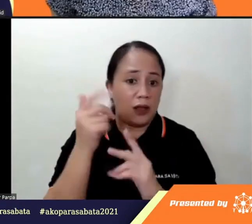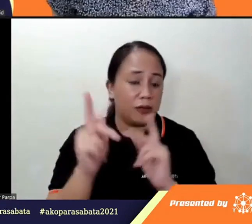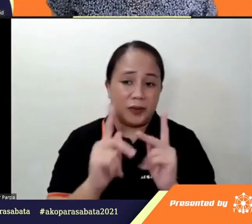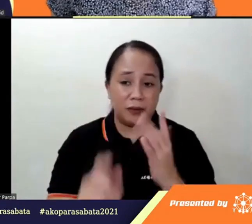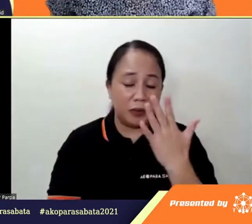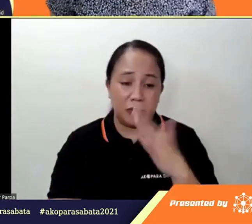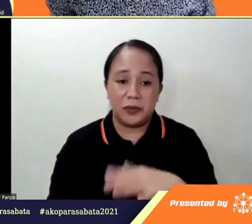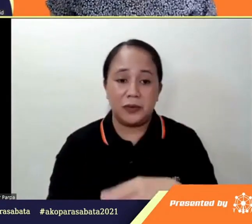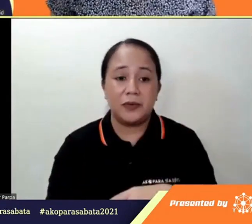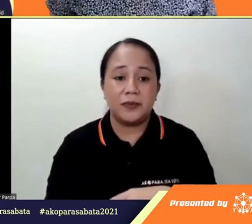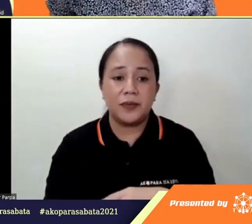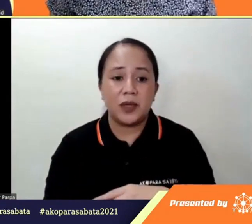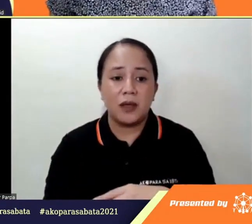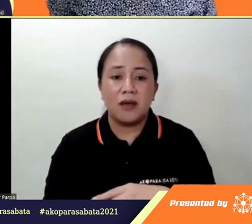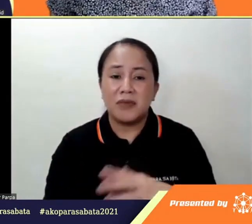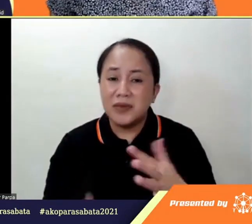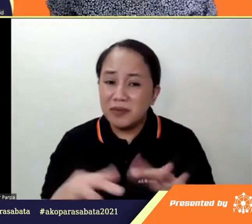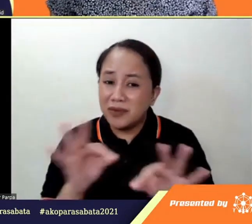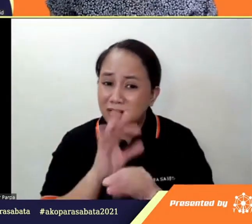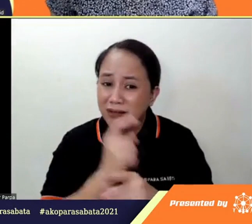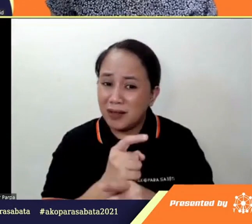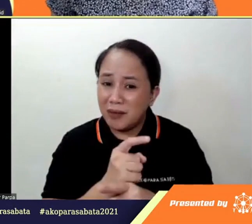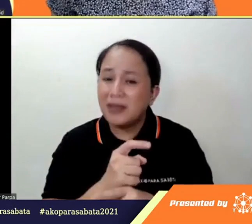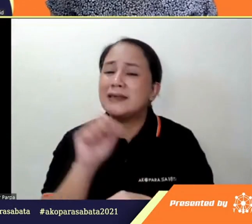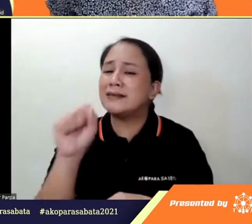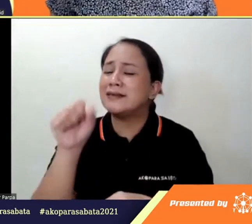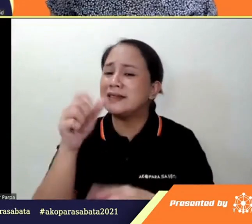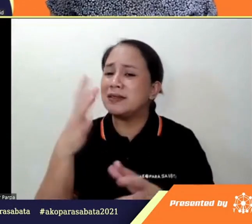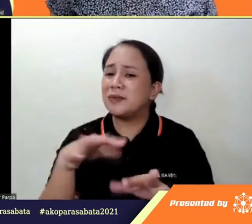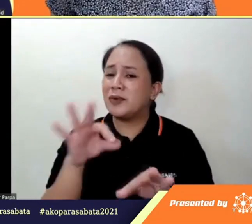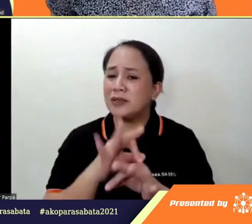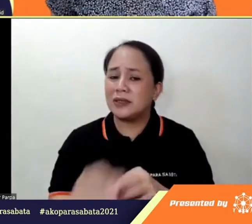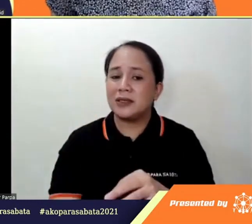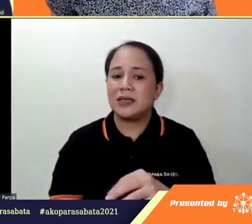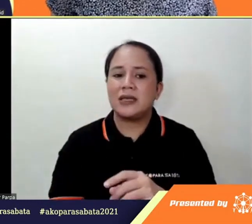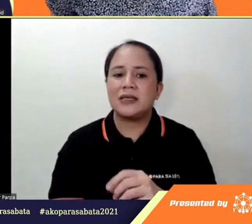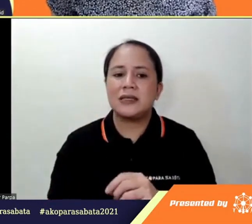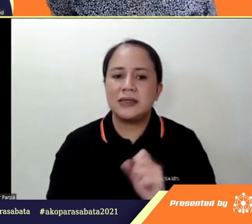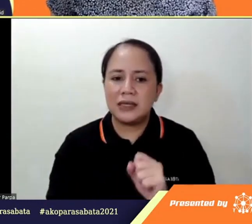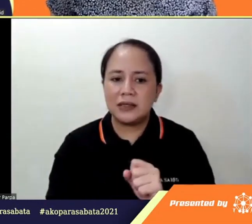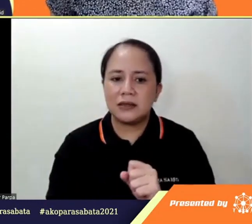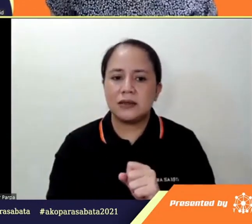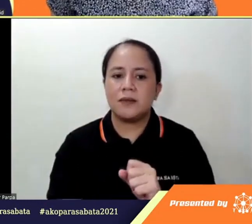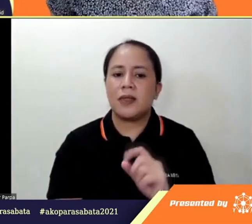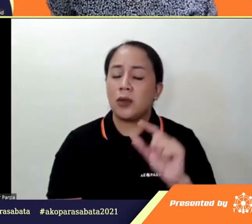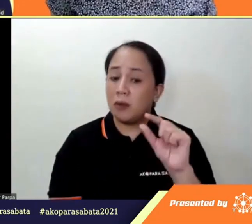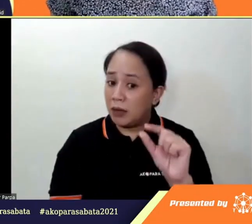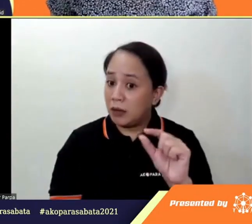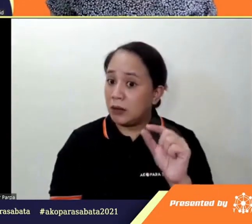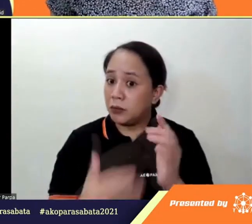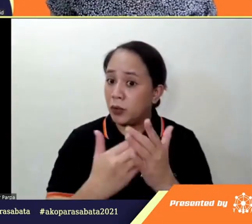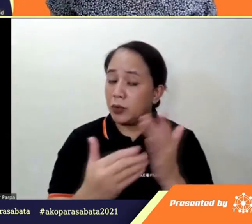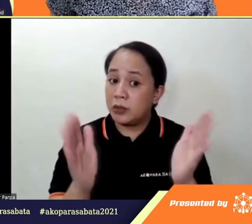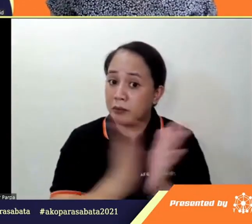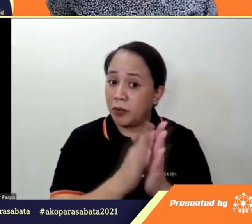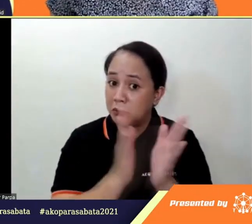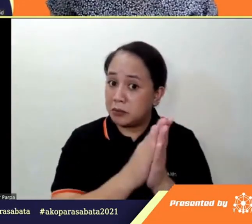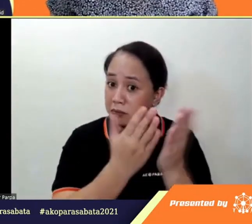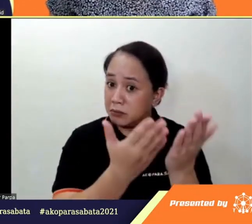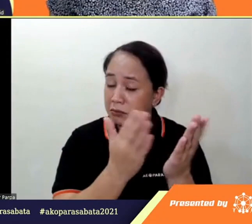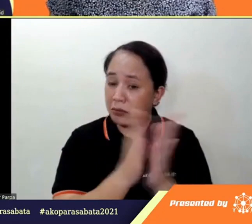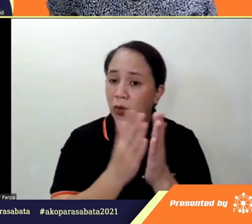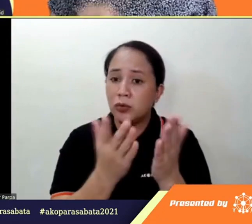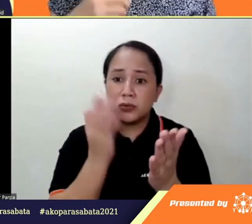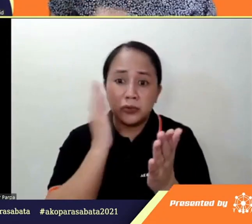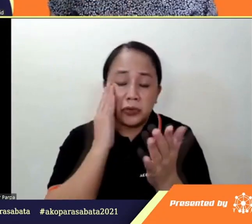But Pero maybe, importante yun no? Yung kahit na maliit na bagay, parang i-praise mo. Kasi who